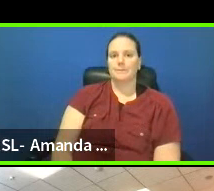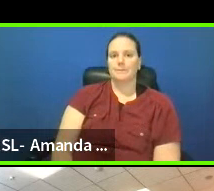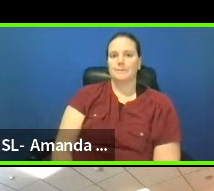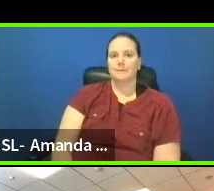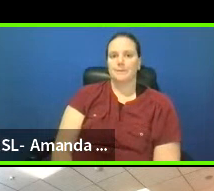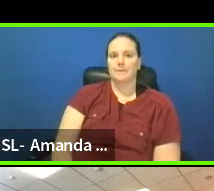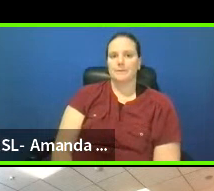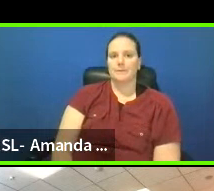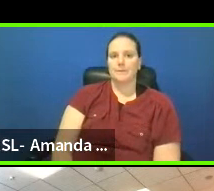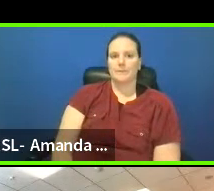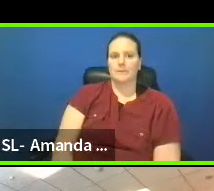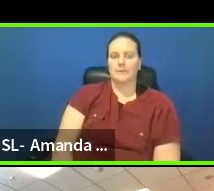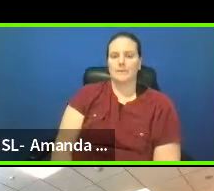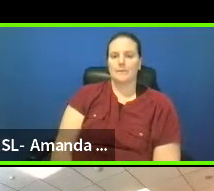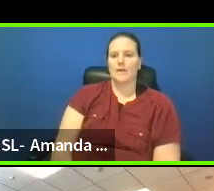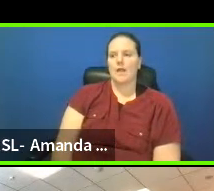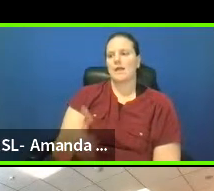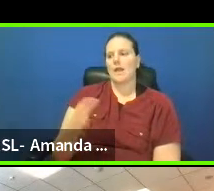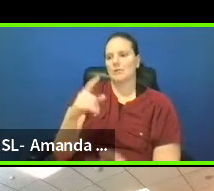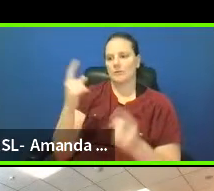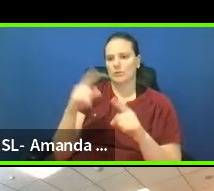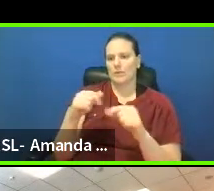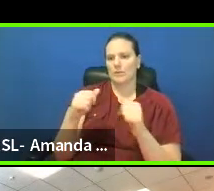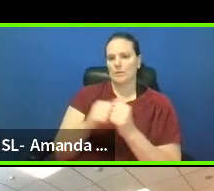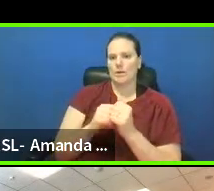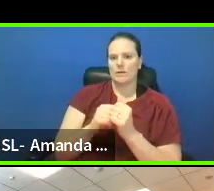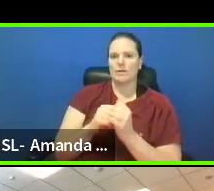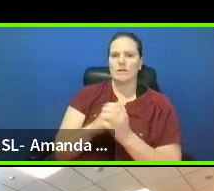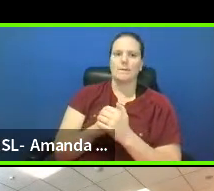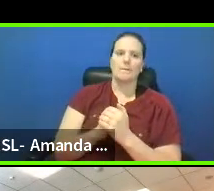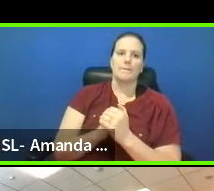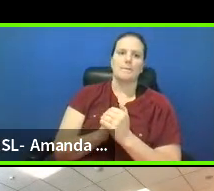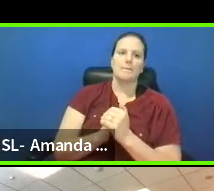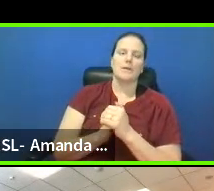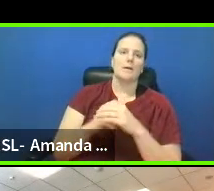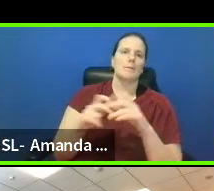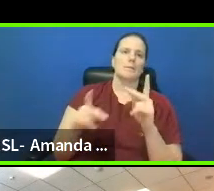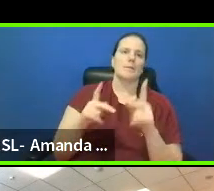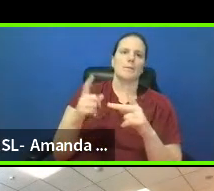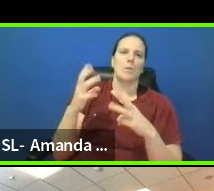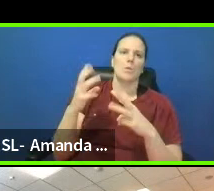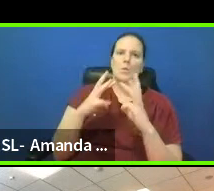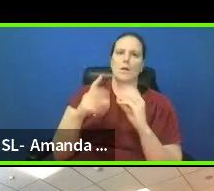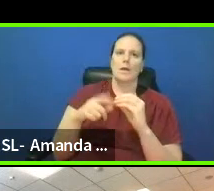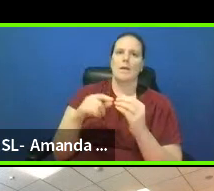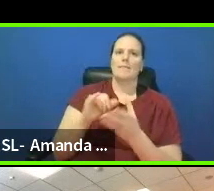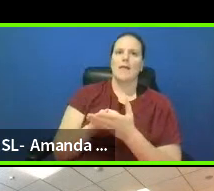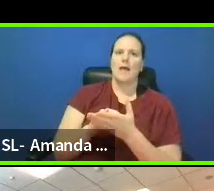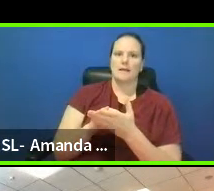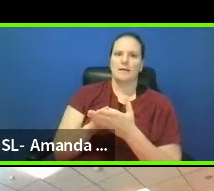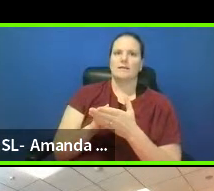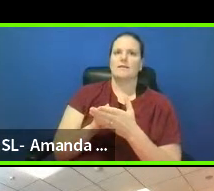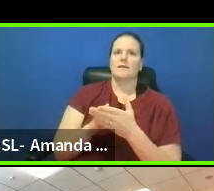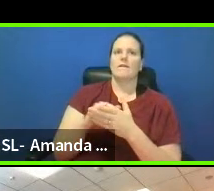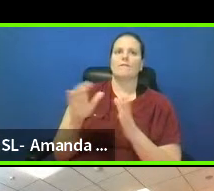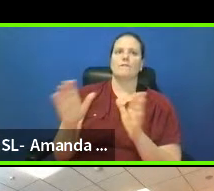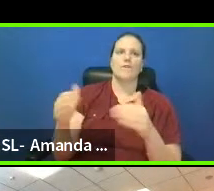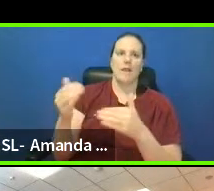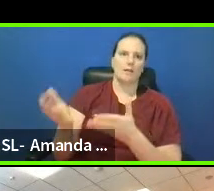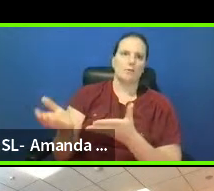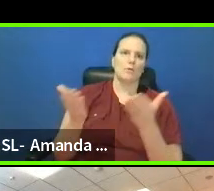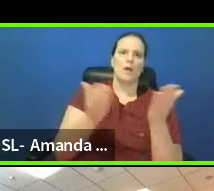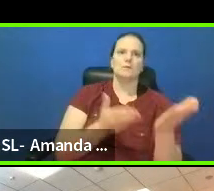So I'm kind of in agreement with the folks who are worried about the freight